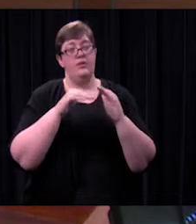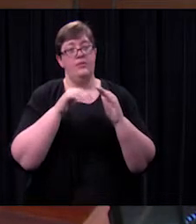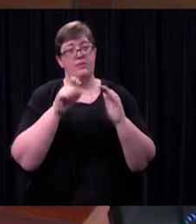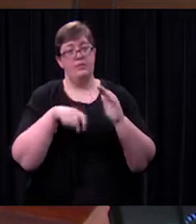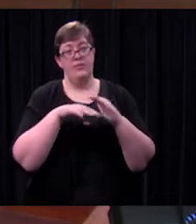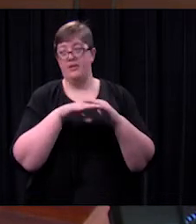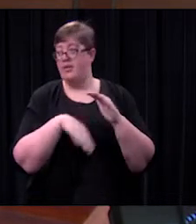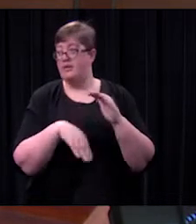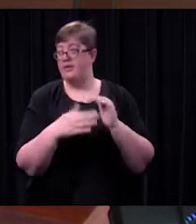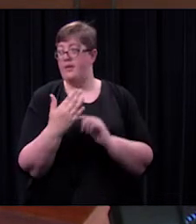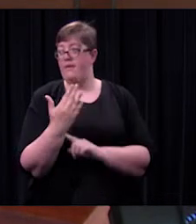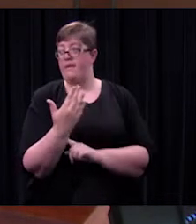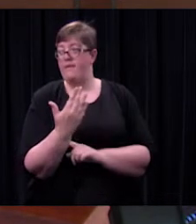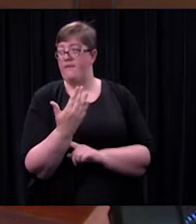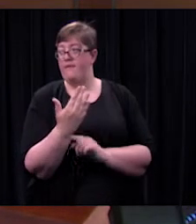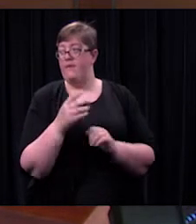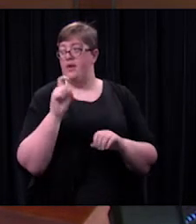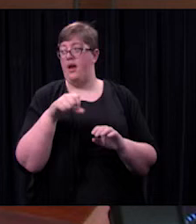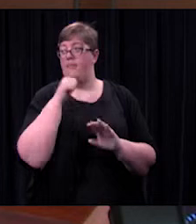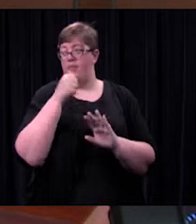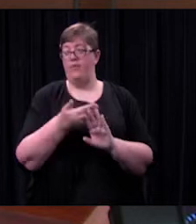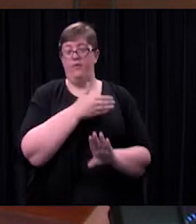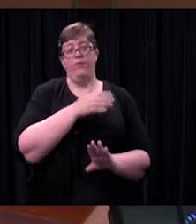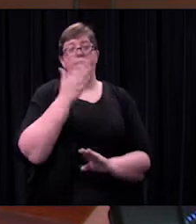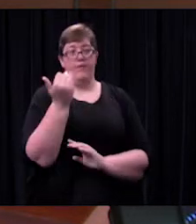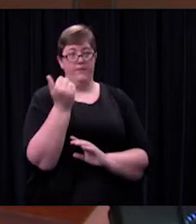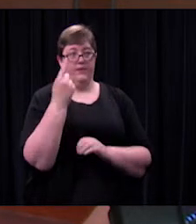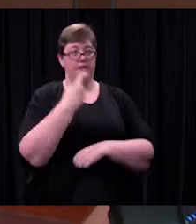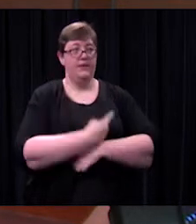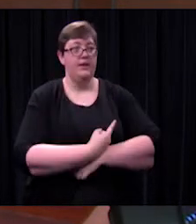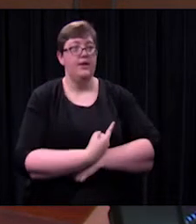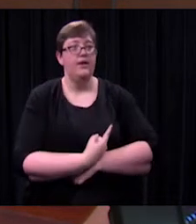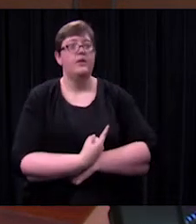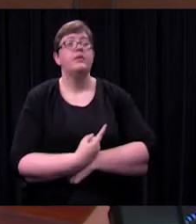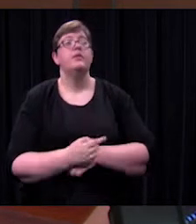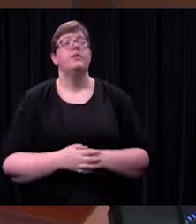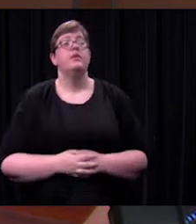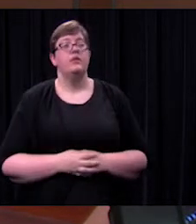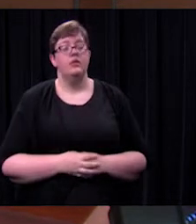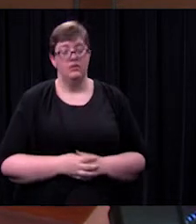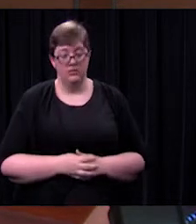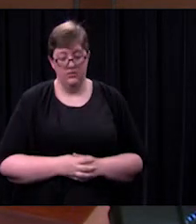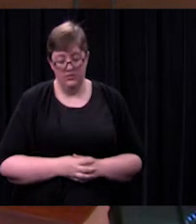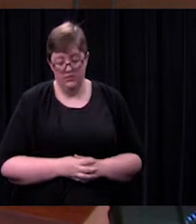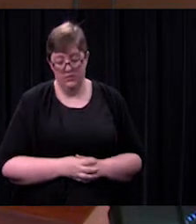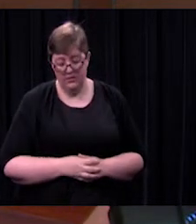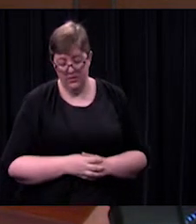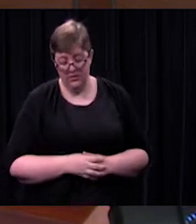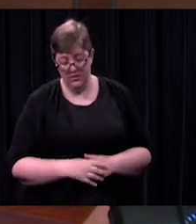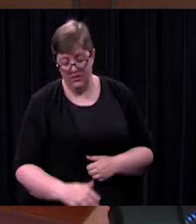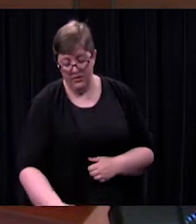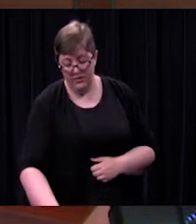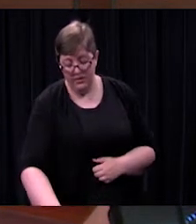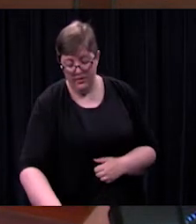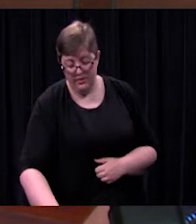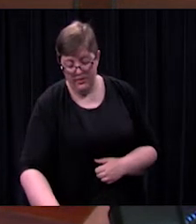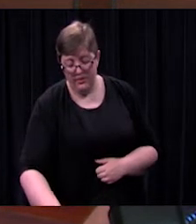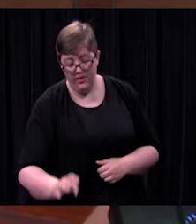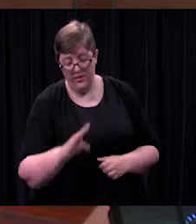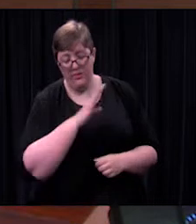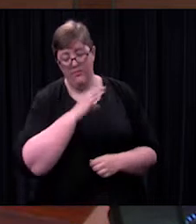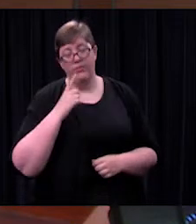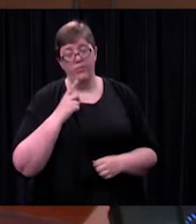newspaper having general circulation in the school district. Be it resolved that the clerk of the Board of Education of Unified School District